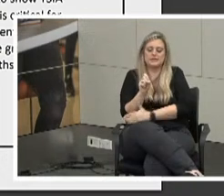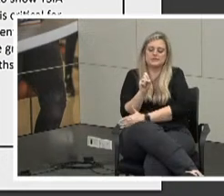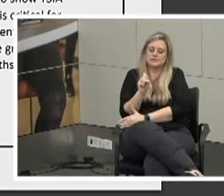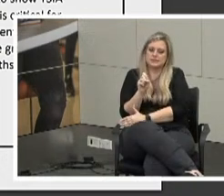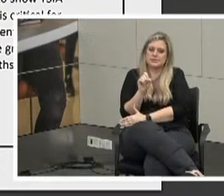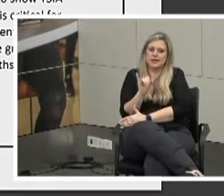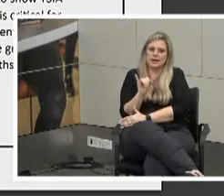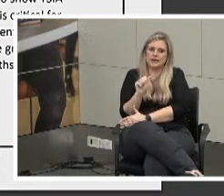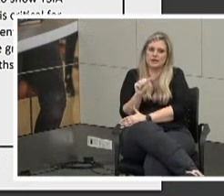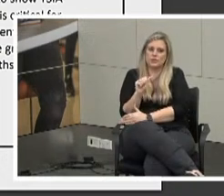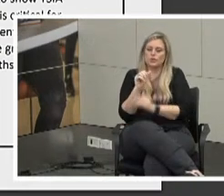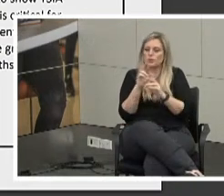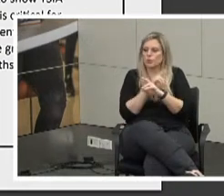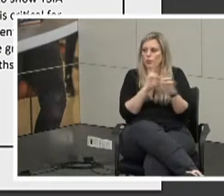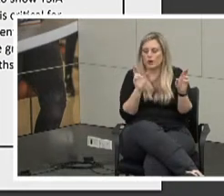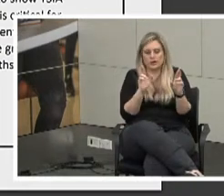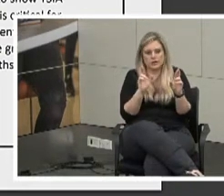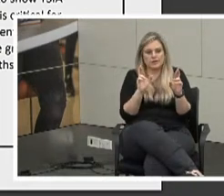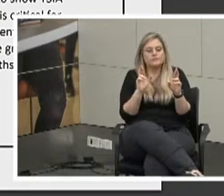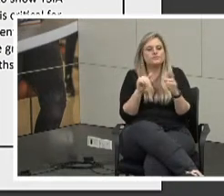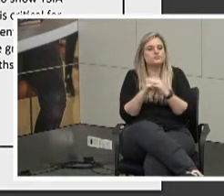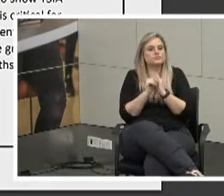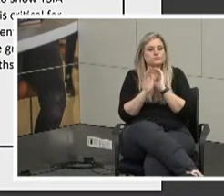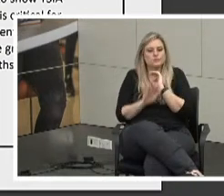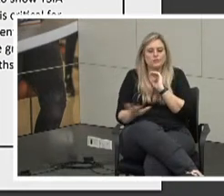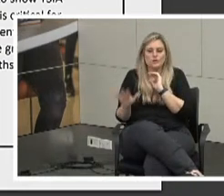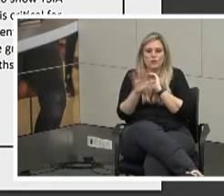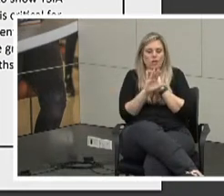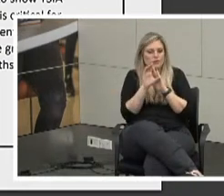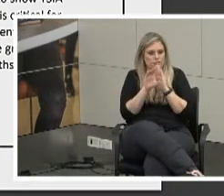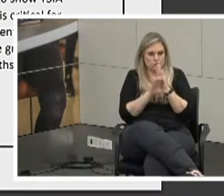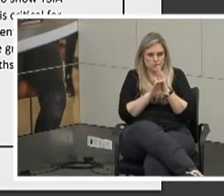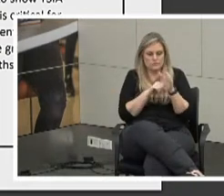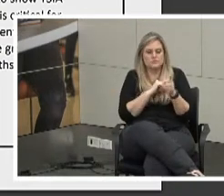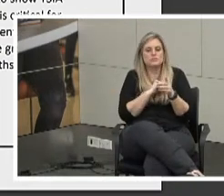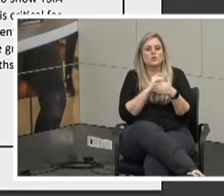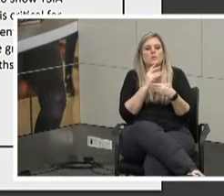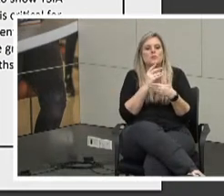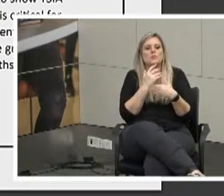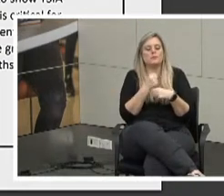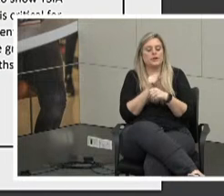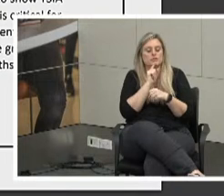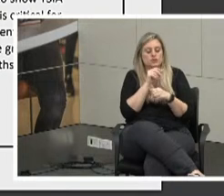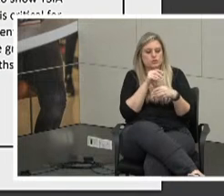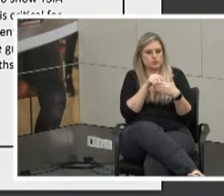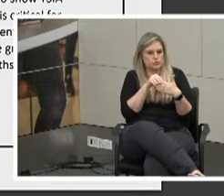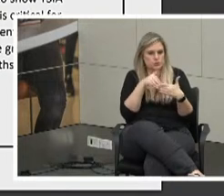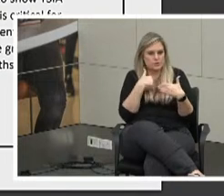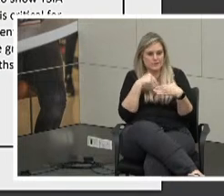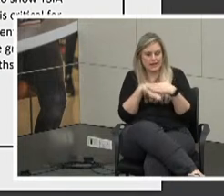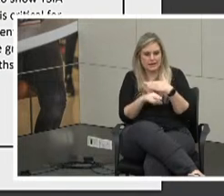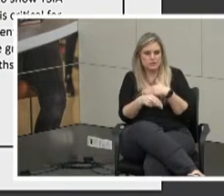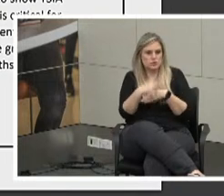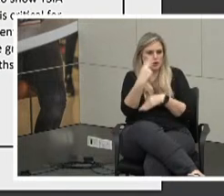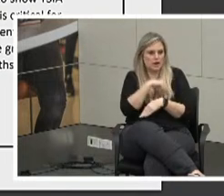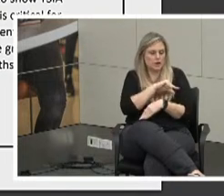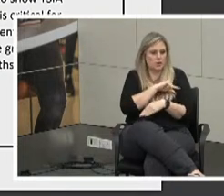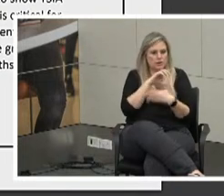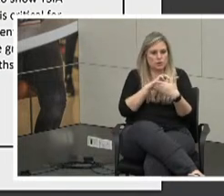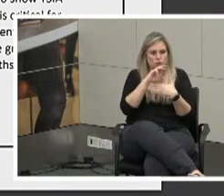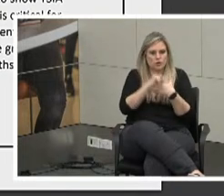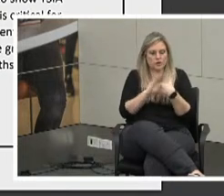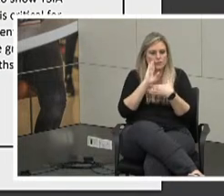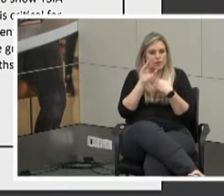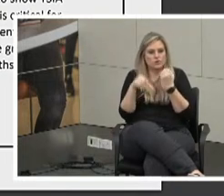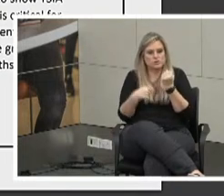the things that we continue to come back to is across all of our courses ensuring that students have access to both high quality curriculum that supports